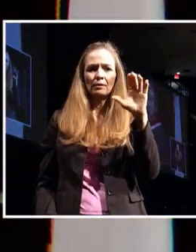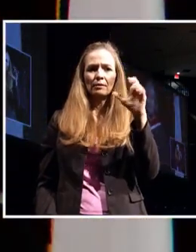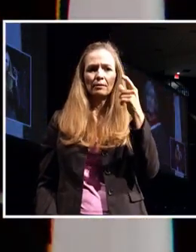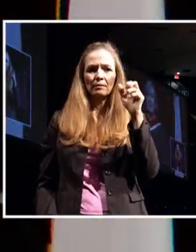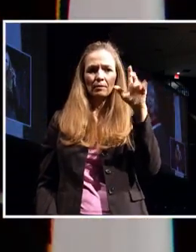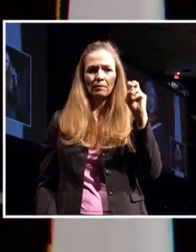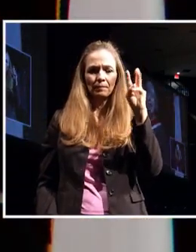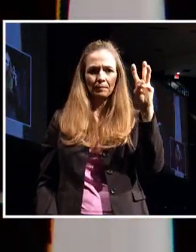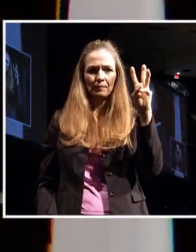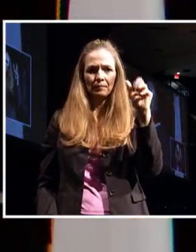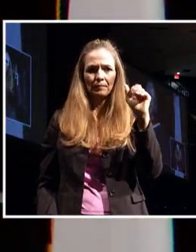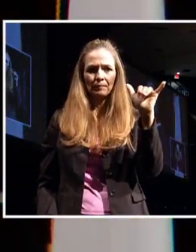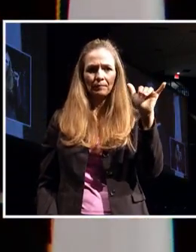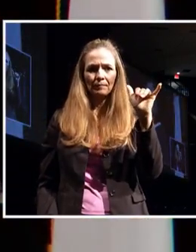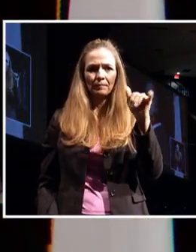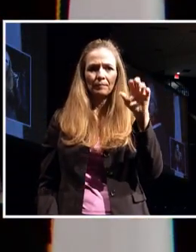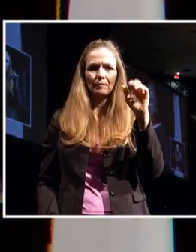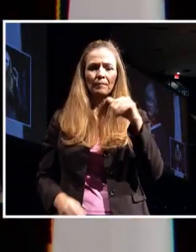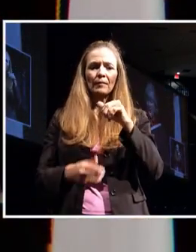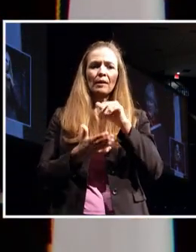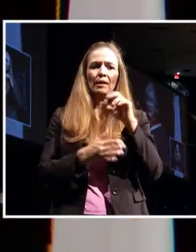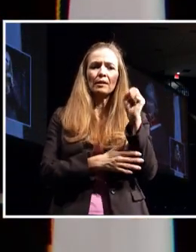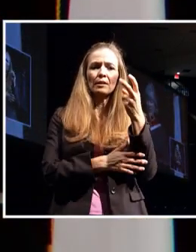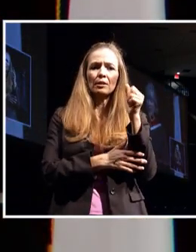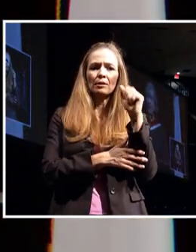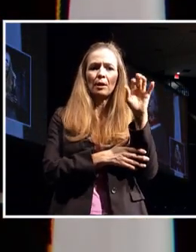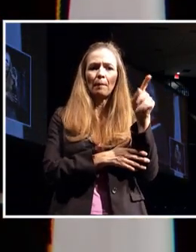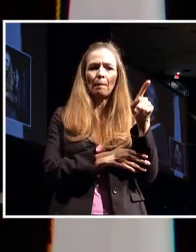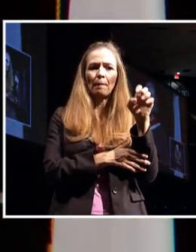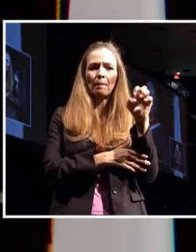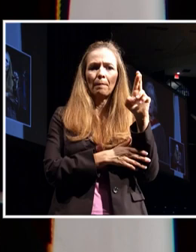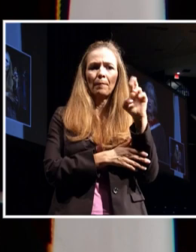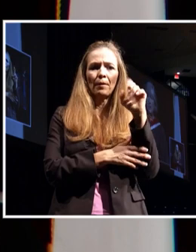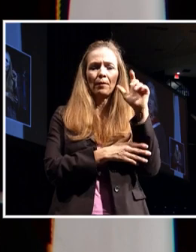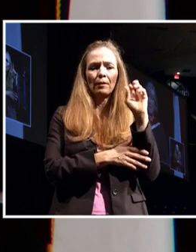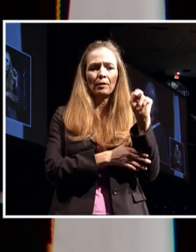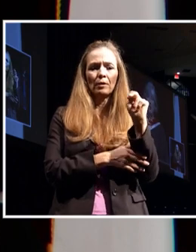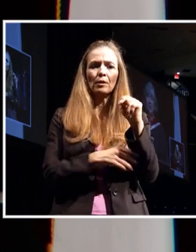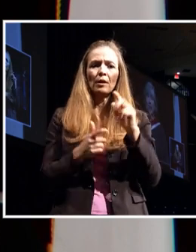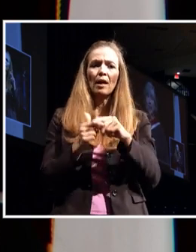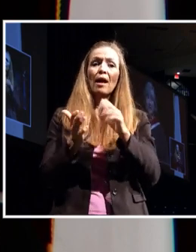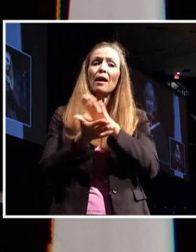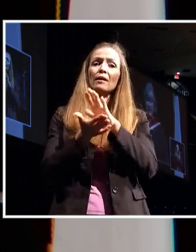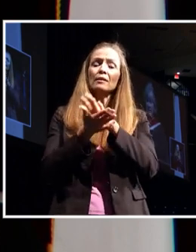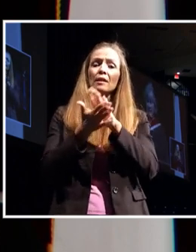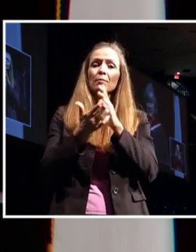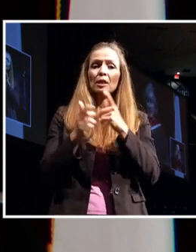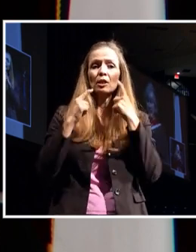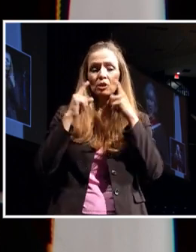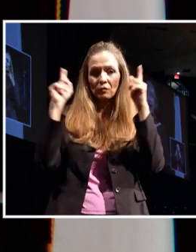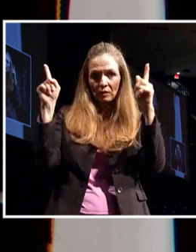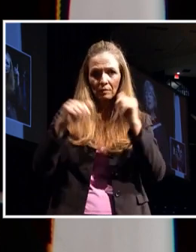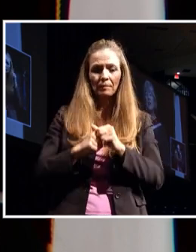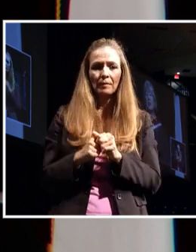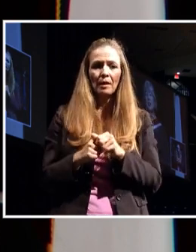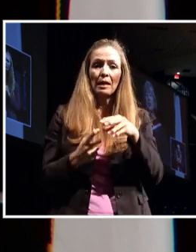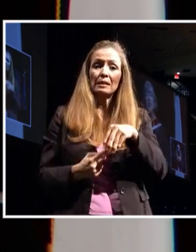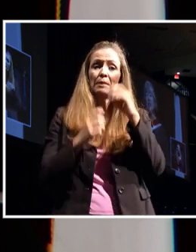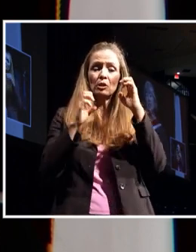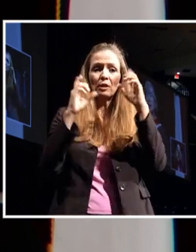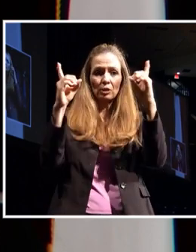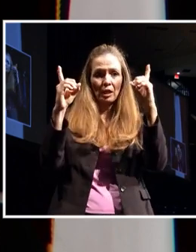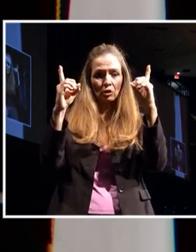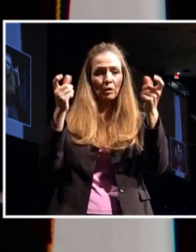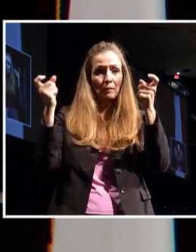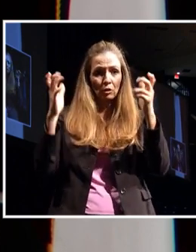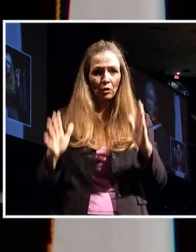Pierce. Our academic achievement specialist, Ronique Jefferson and Shava Sadler. Our special